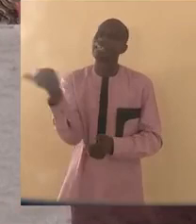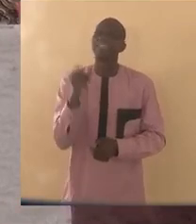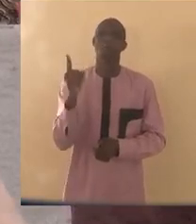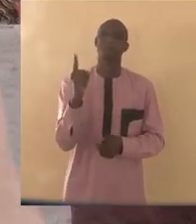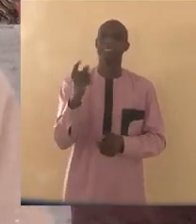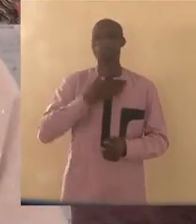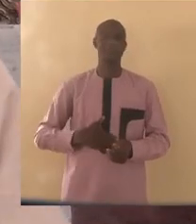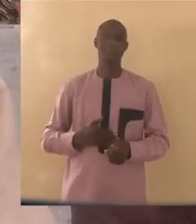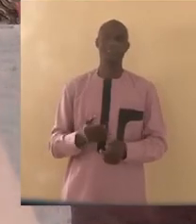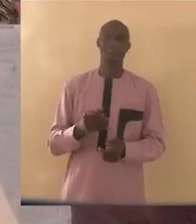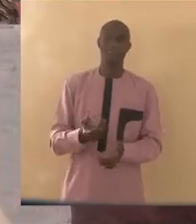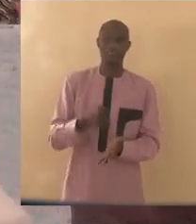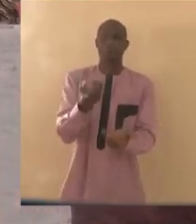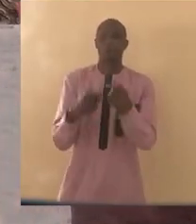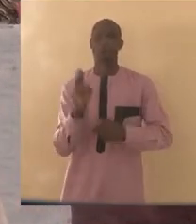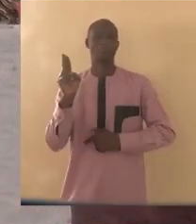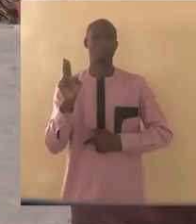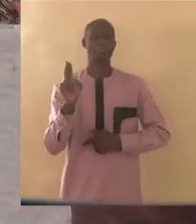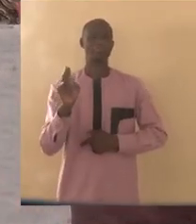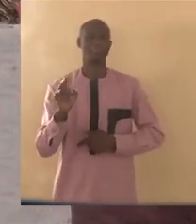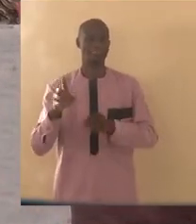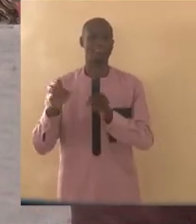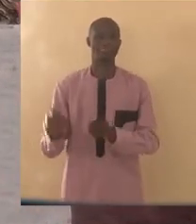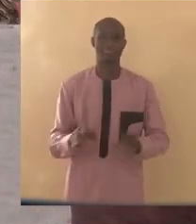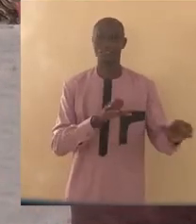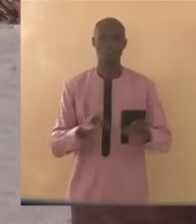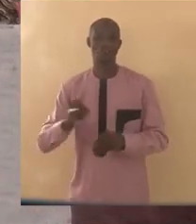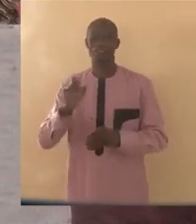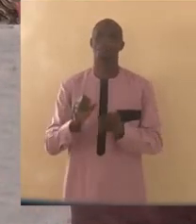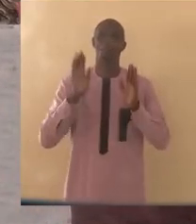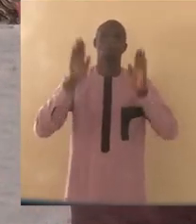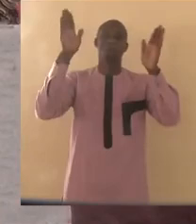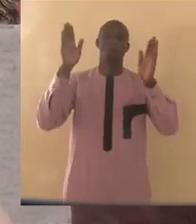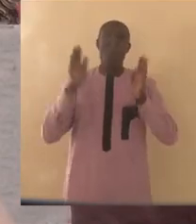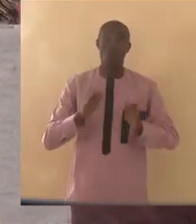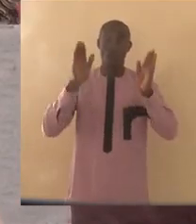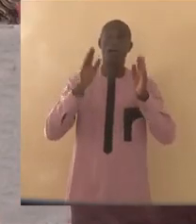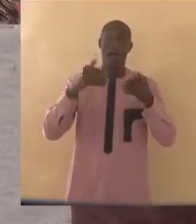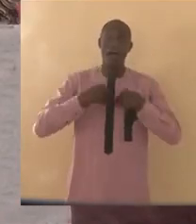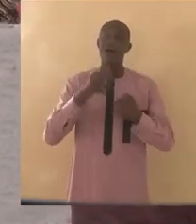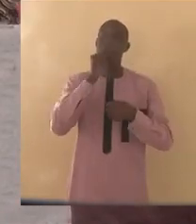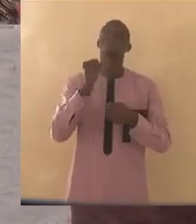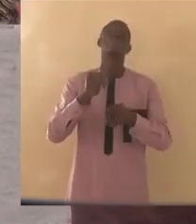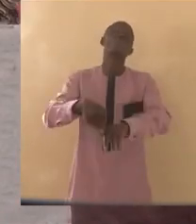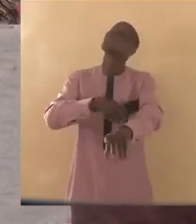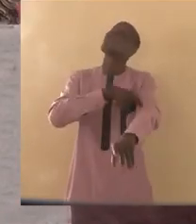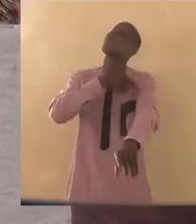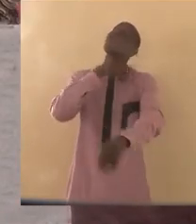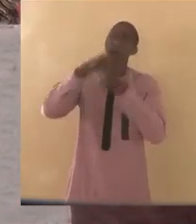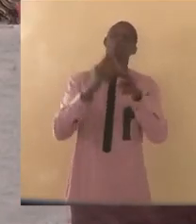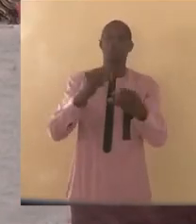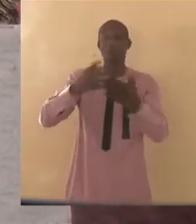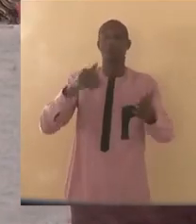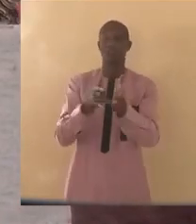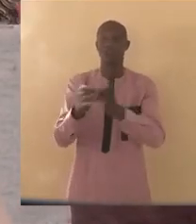Just anybody that just comes up and is doing wonder. Wonders have been done in the world long before